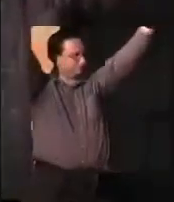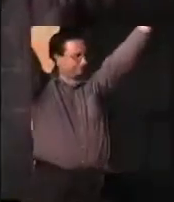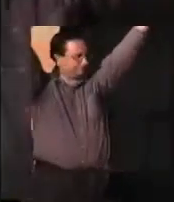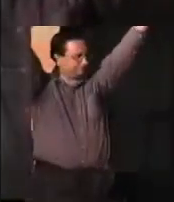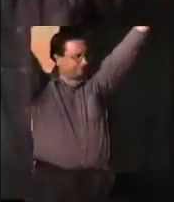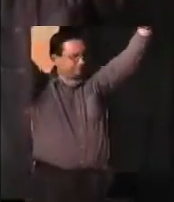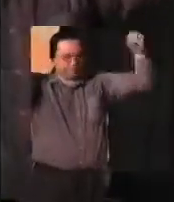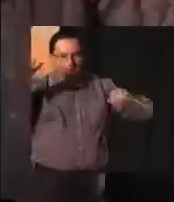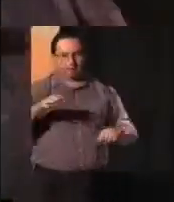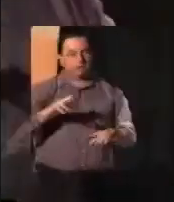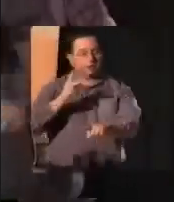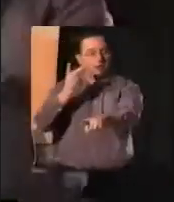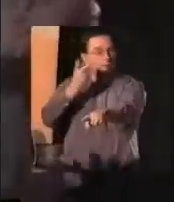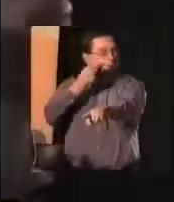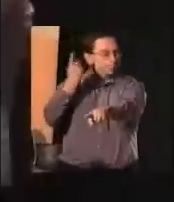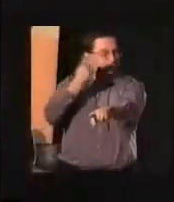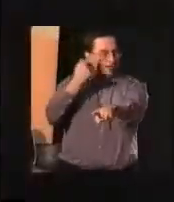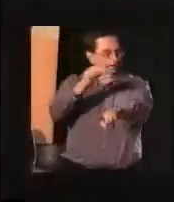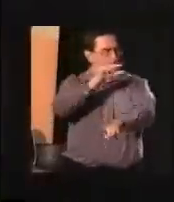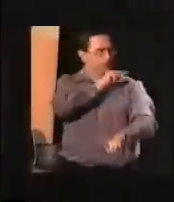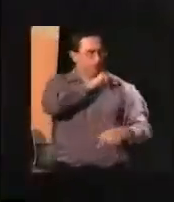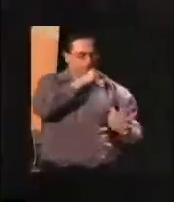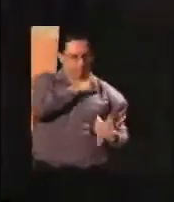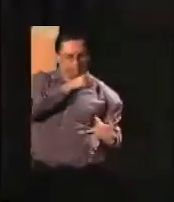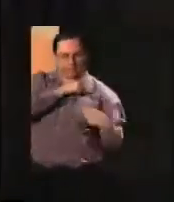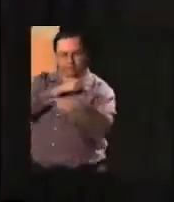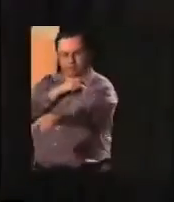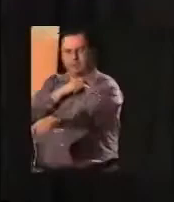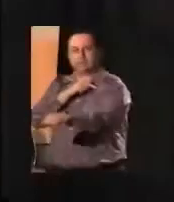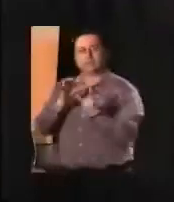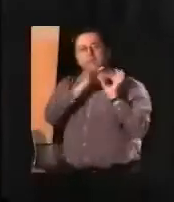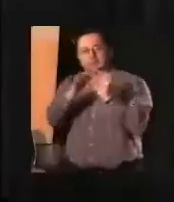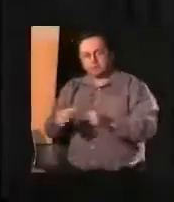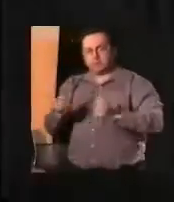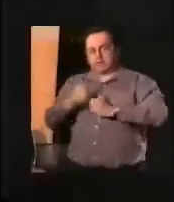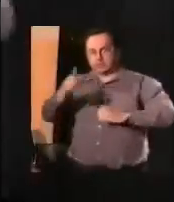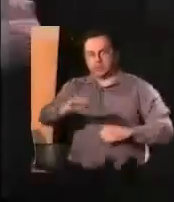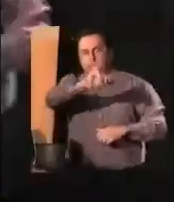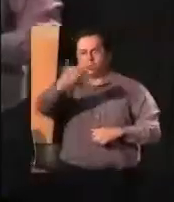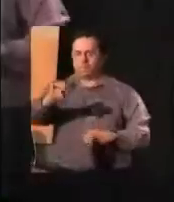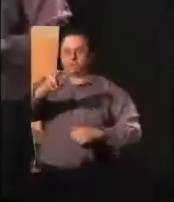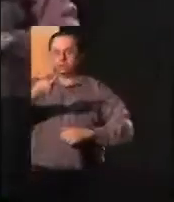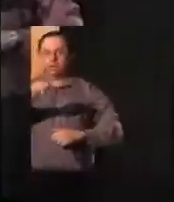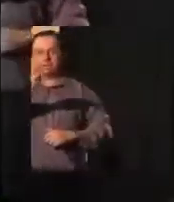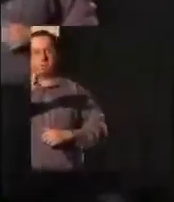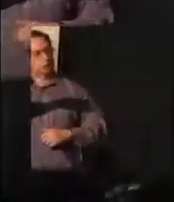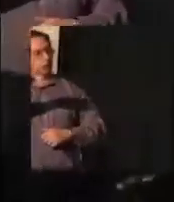They are Penny Shinkari of Gus Mancini in association with Janet Null.